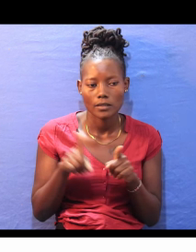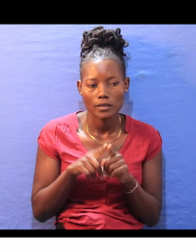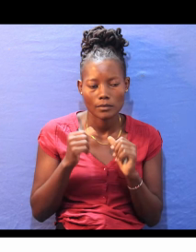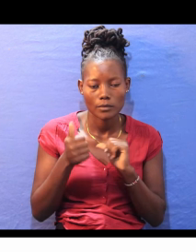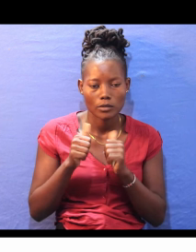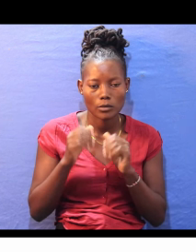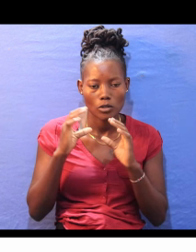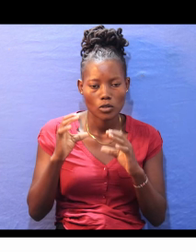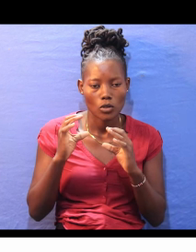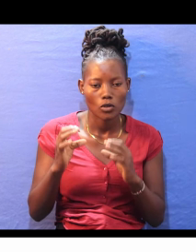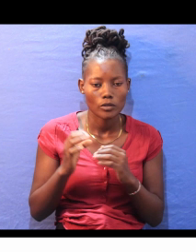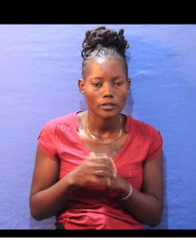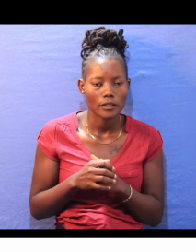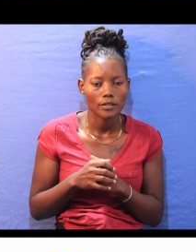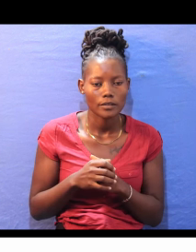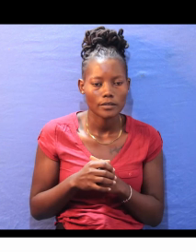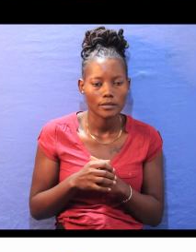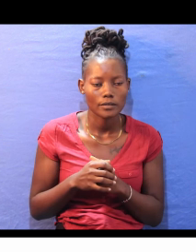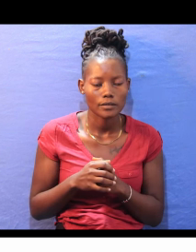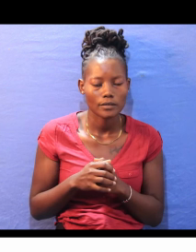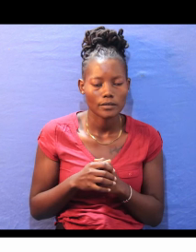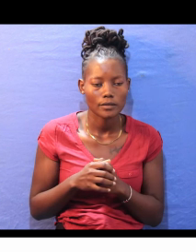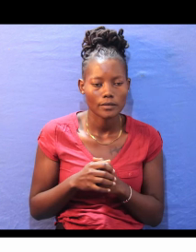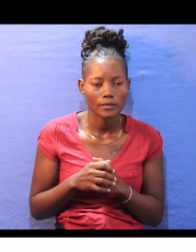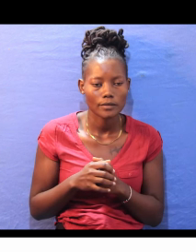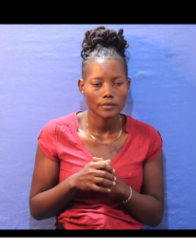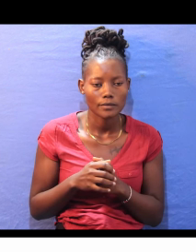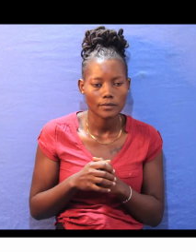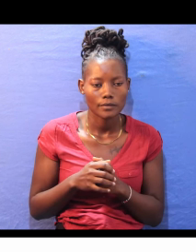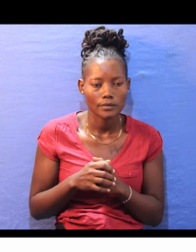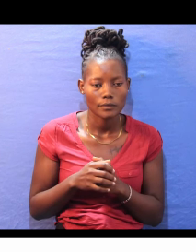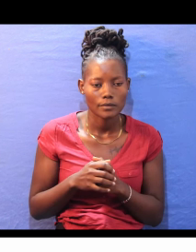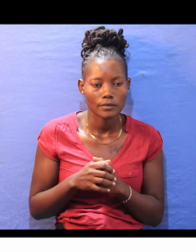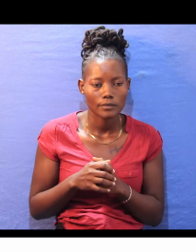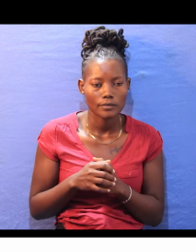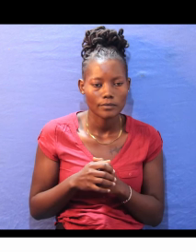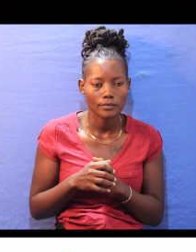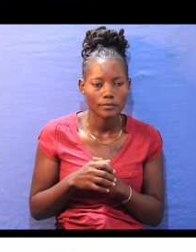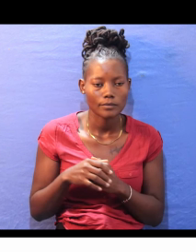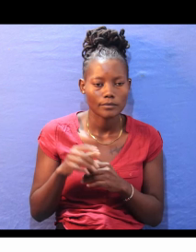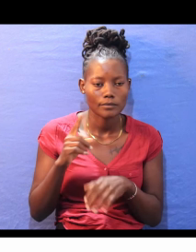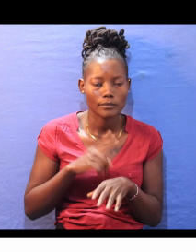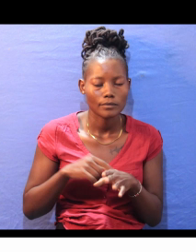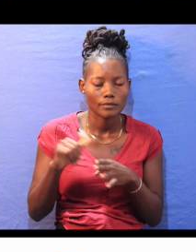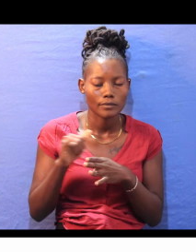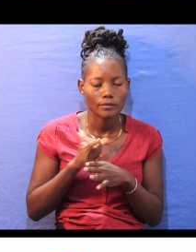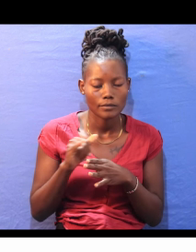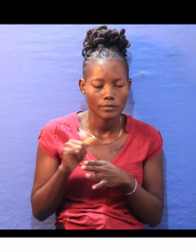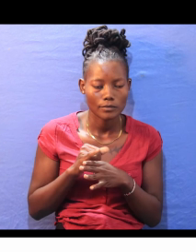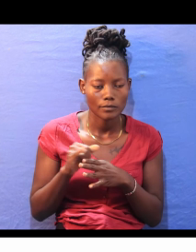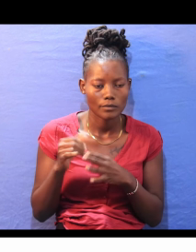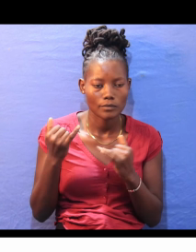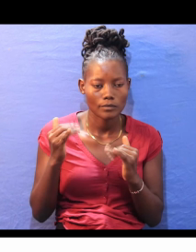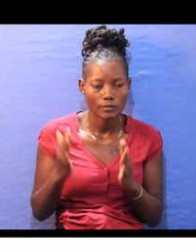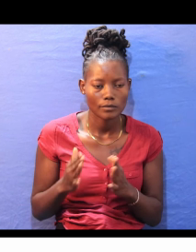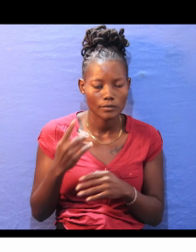coaches want to start this advanced intermediate distribution far too early in the training cycle of an athlete.